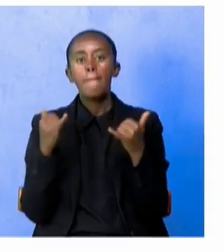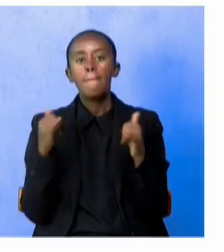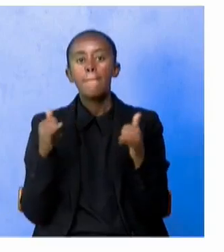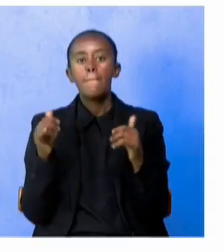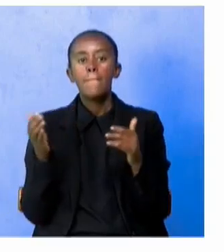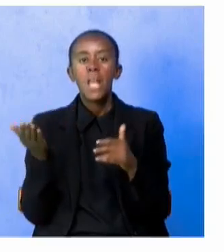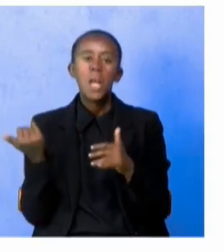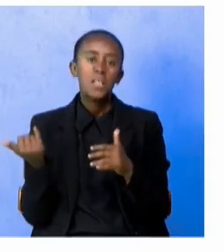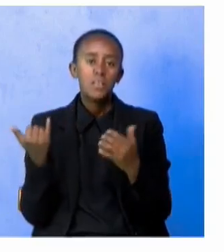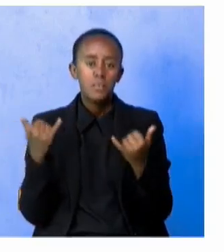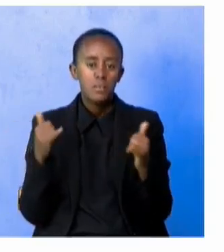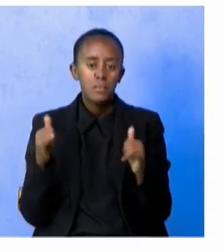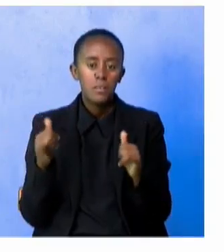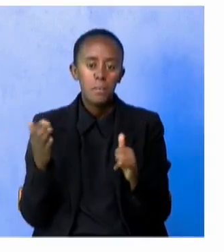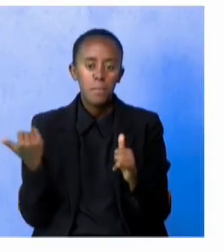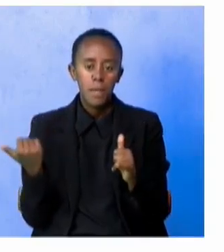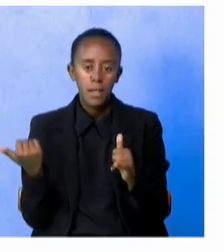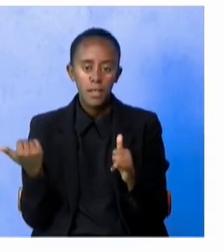basketball